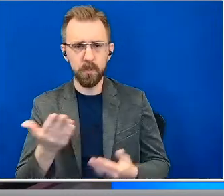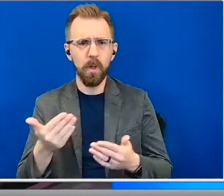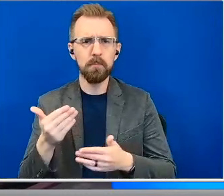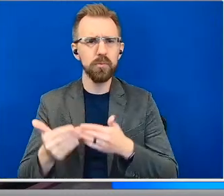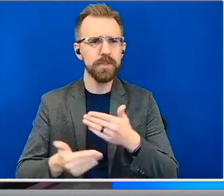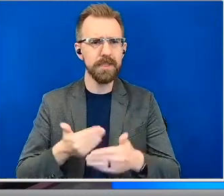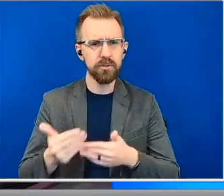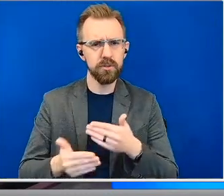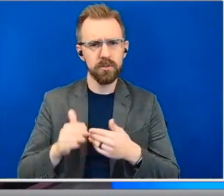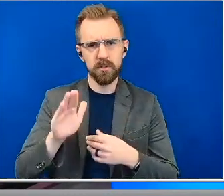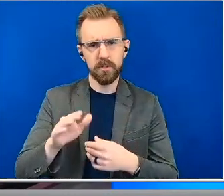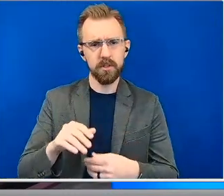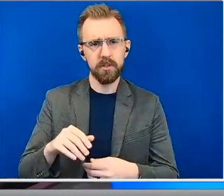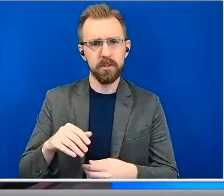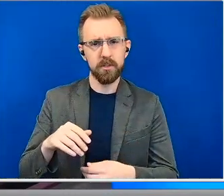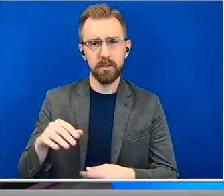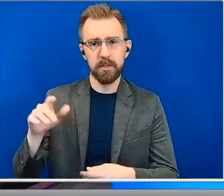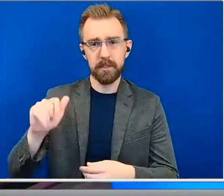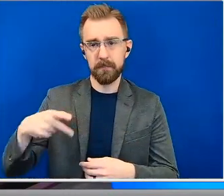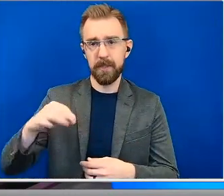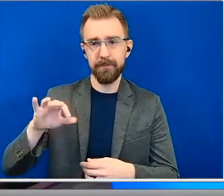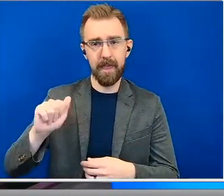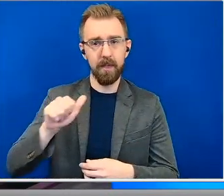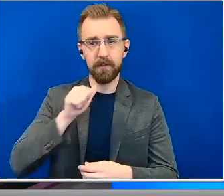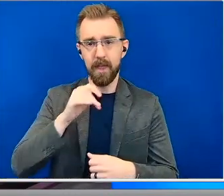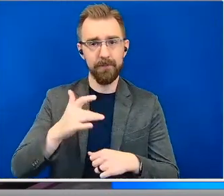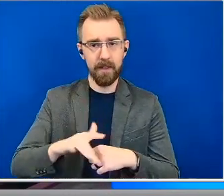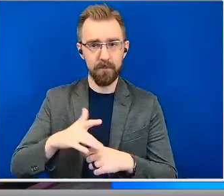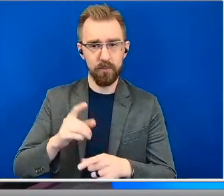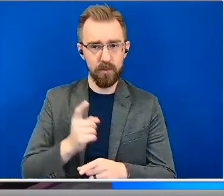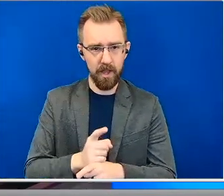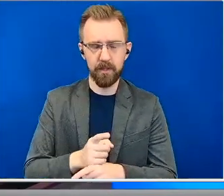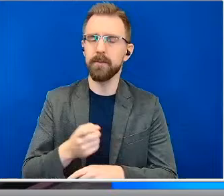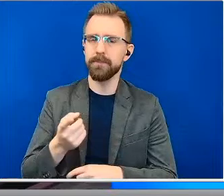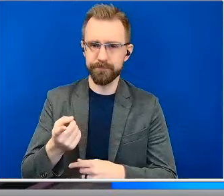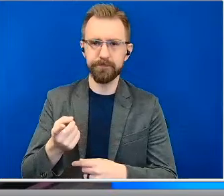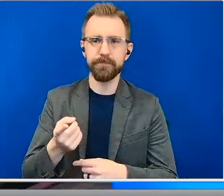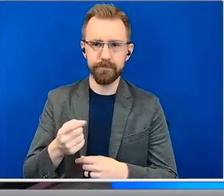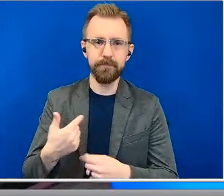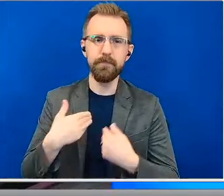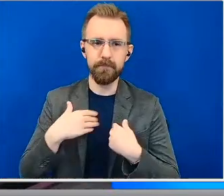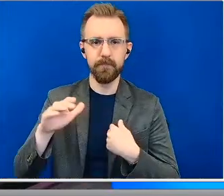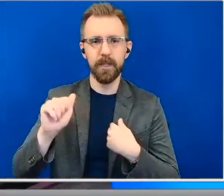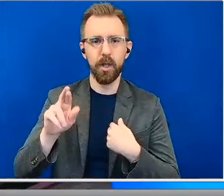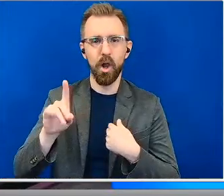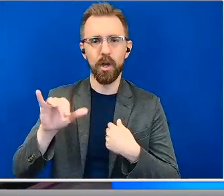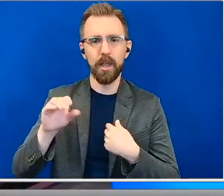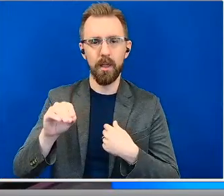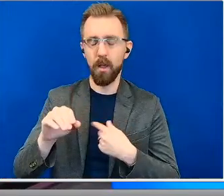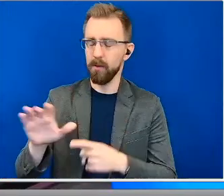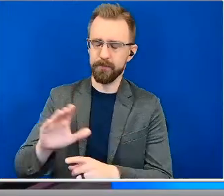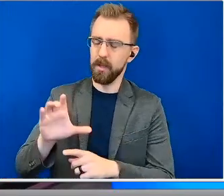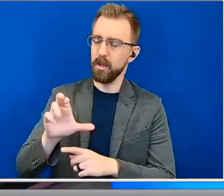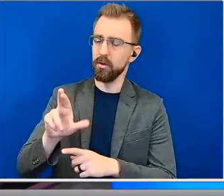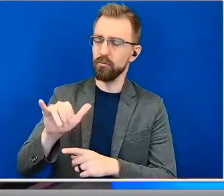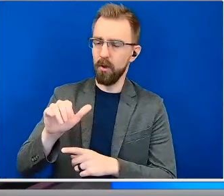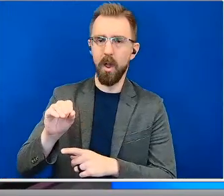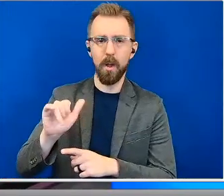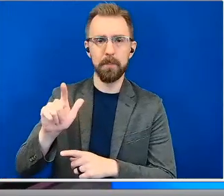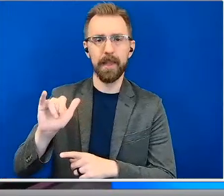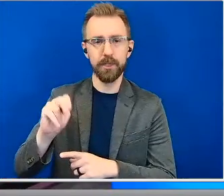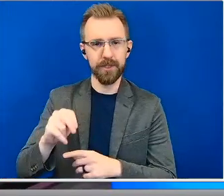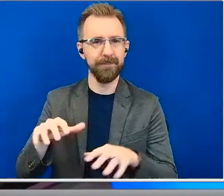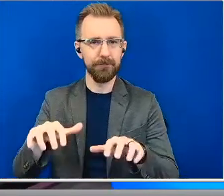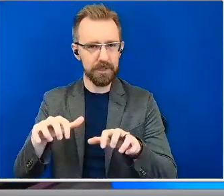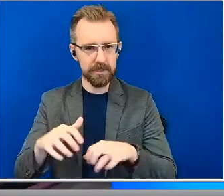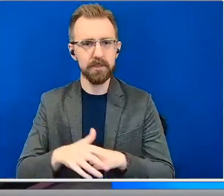field? It wasn't available then. So No. what kind of procedure did you have? I had the cryoablation. Okay, and so you've freeze been monitoring